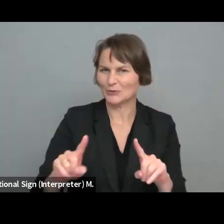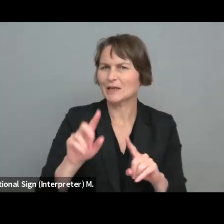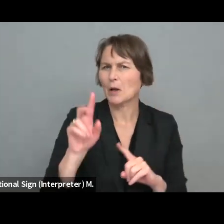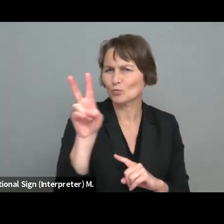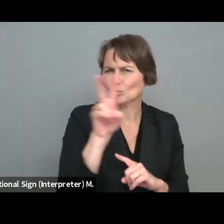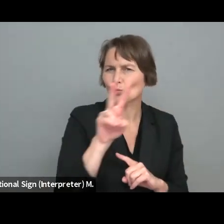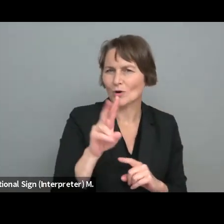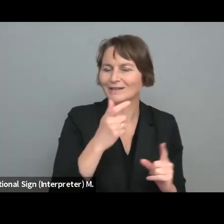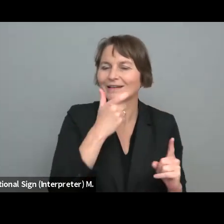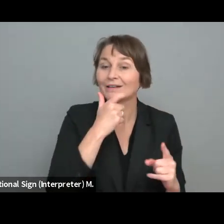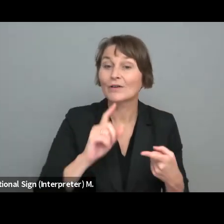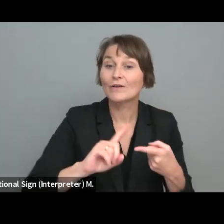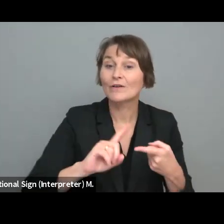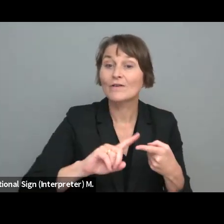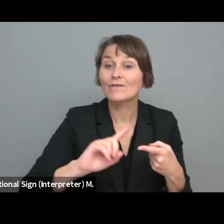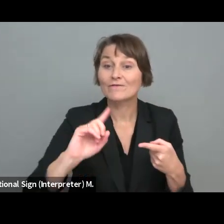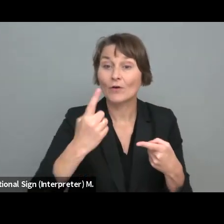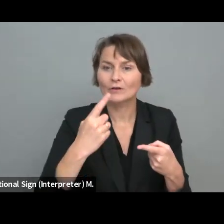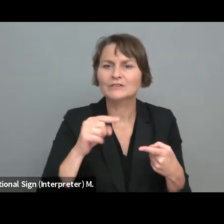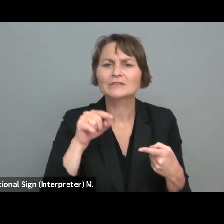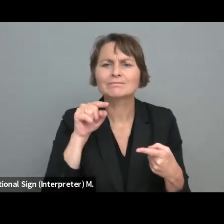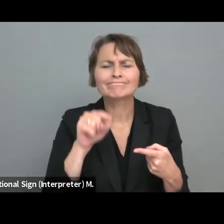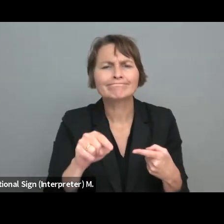question. What is the